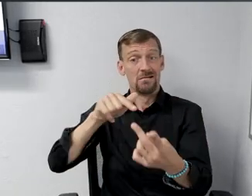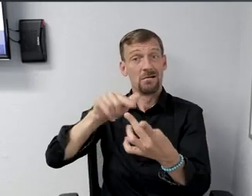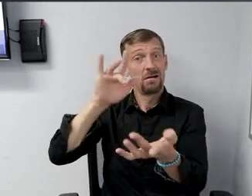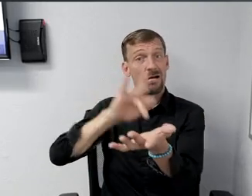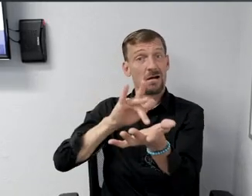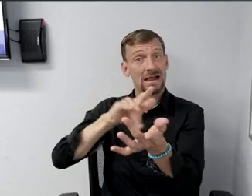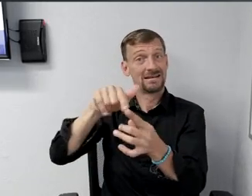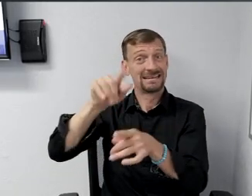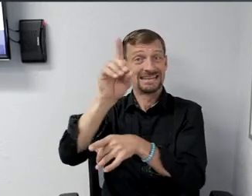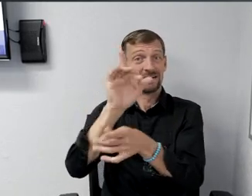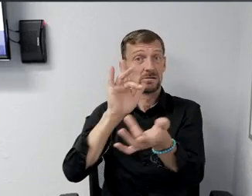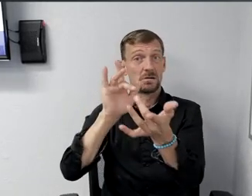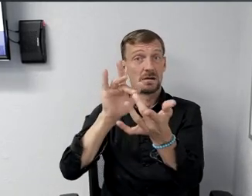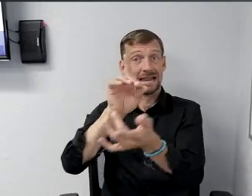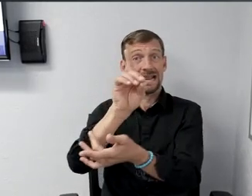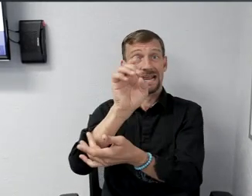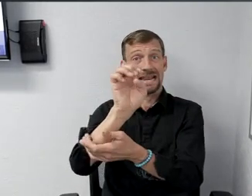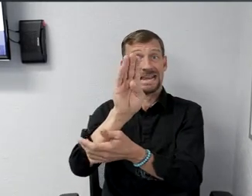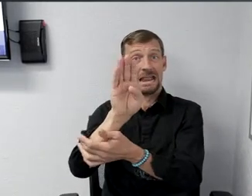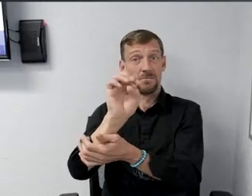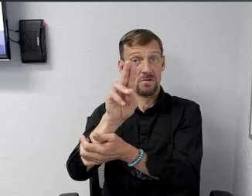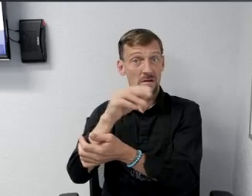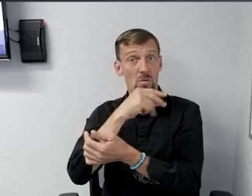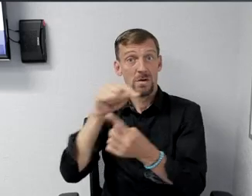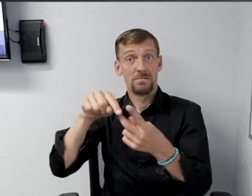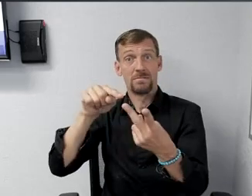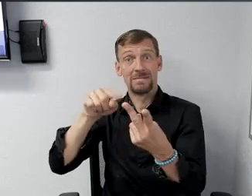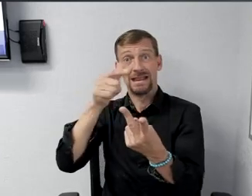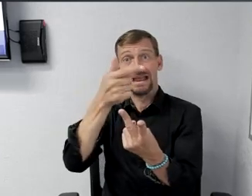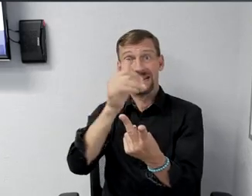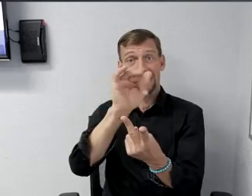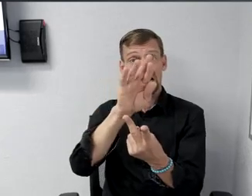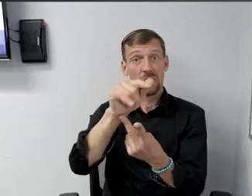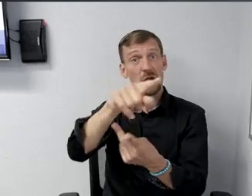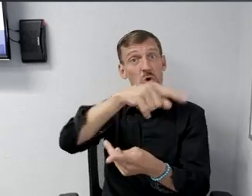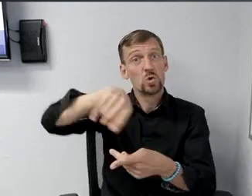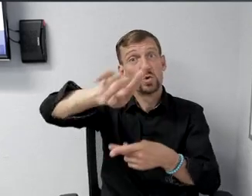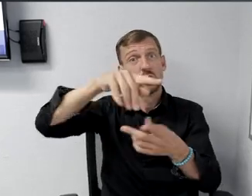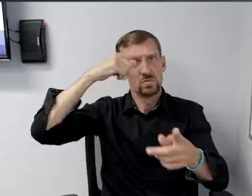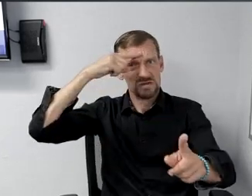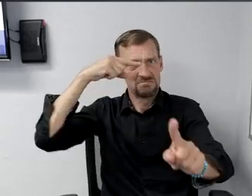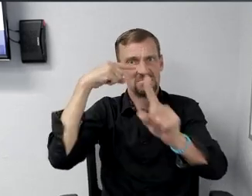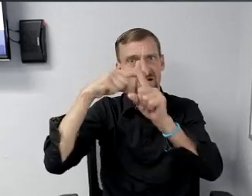We definitely want to hear about you, and I hope you're all staying positive